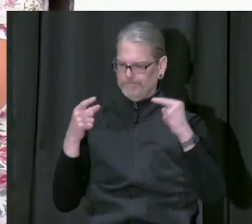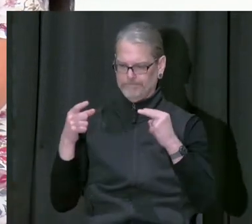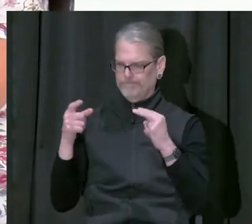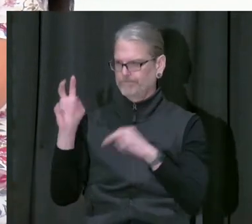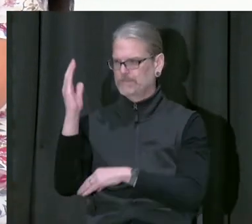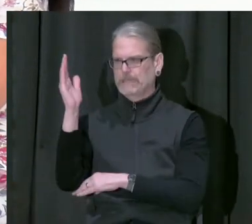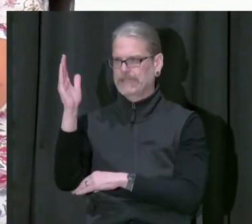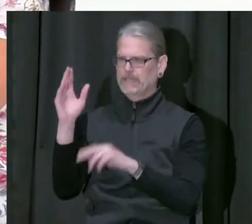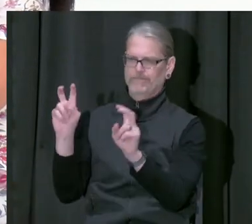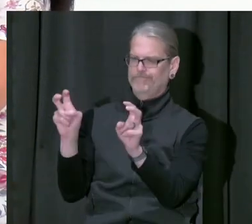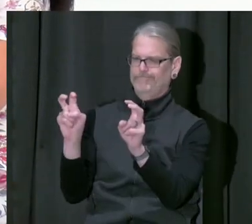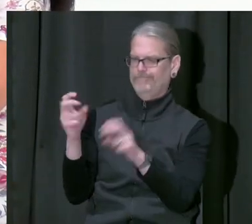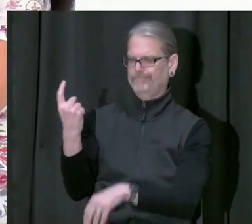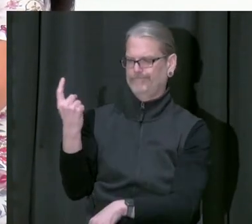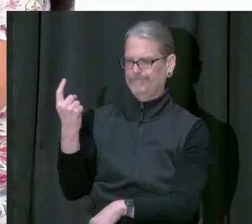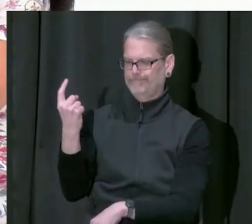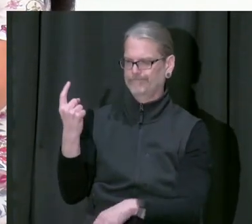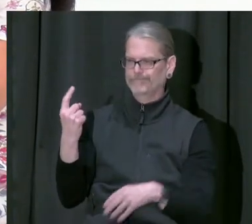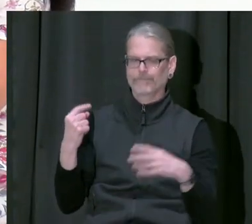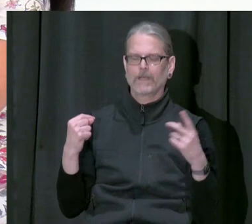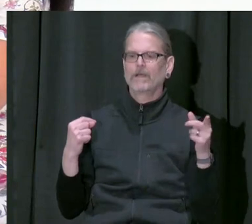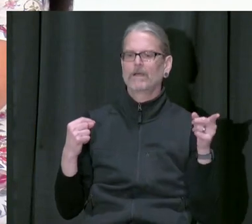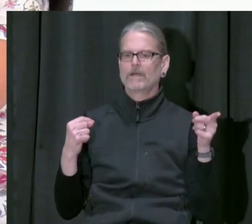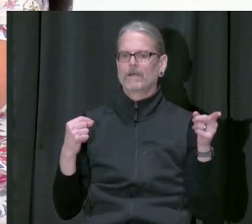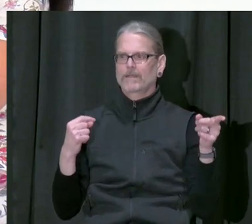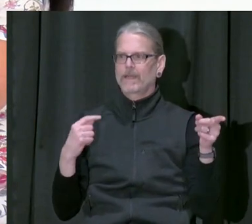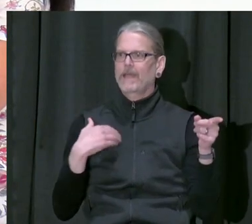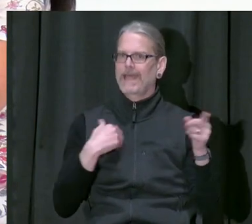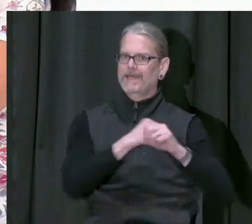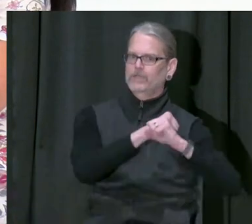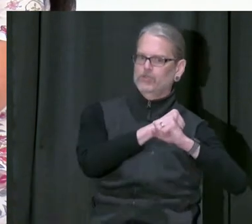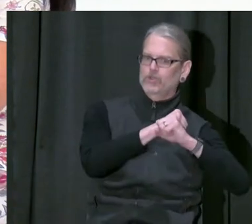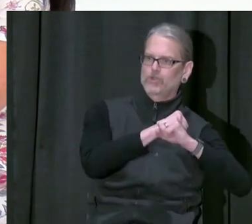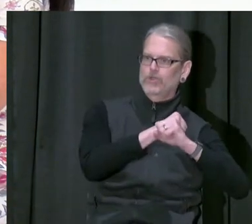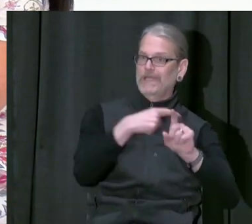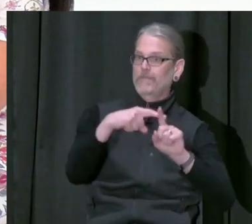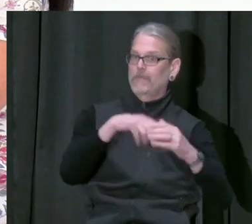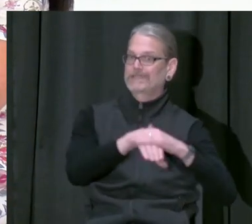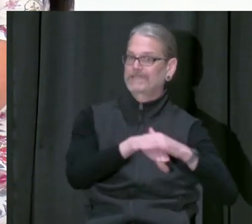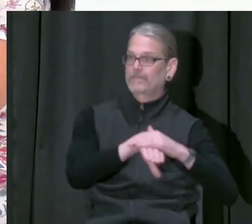but at that time they were leading security and accessibility, so they went to